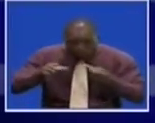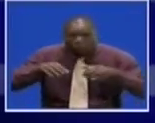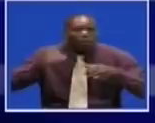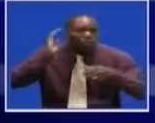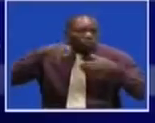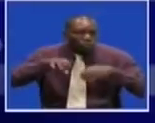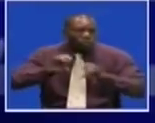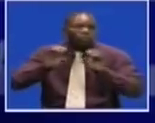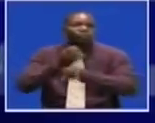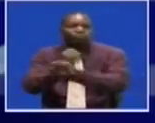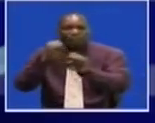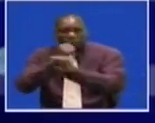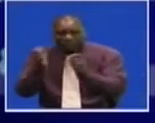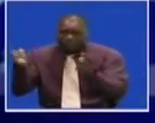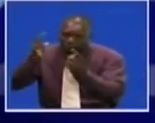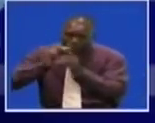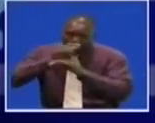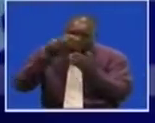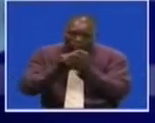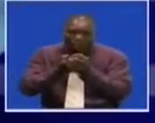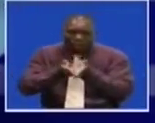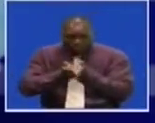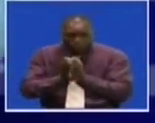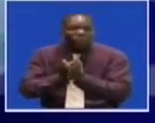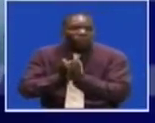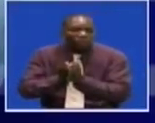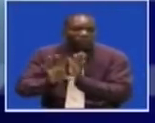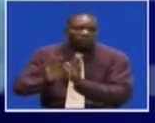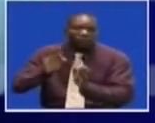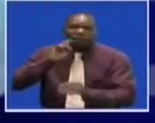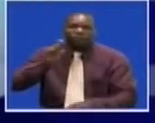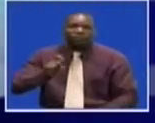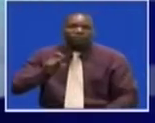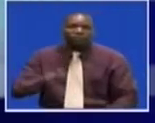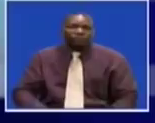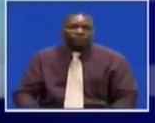until everyone that was on the boat is accounted for.